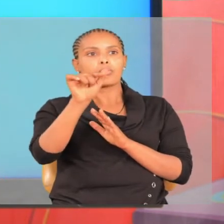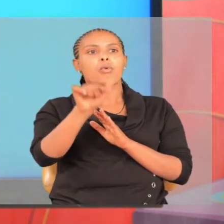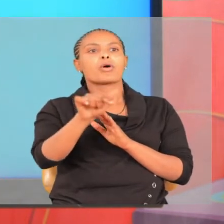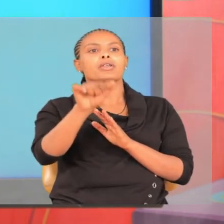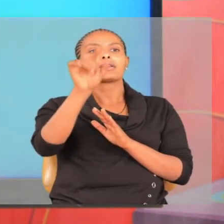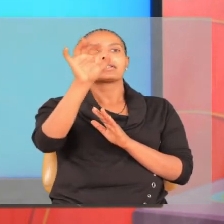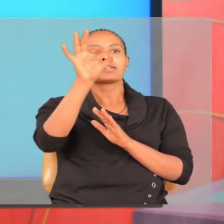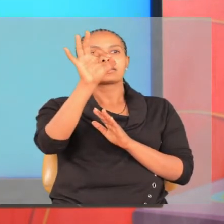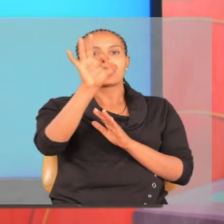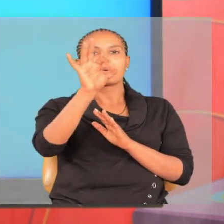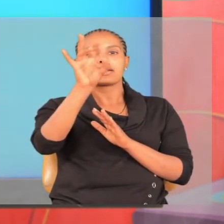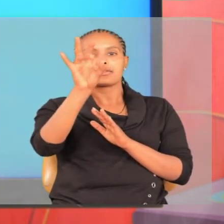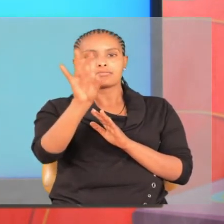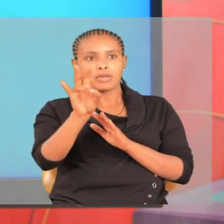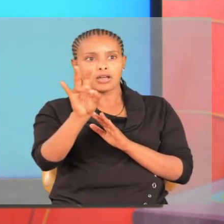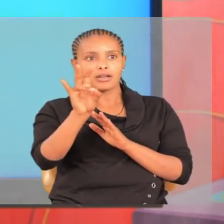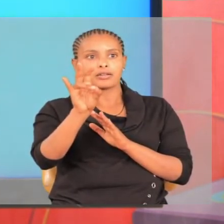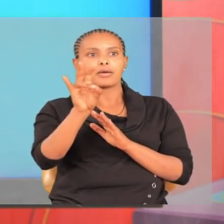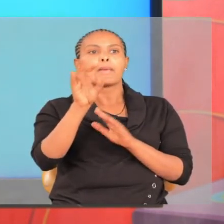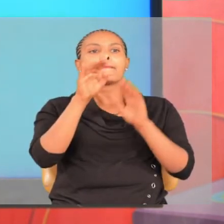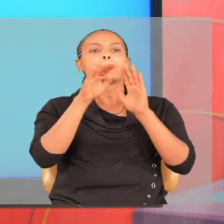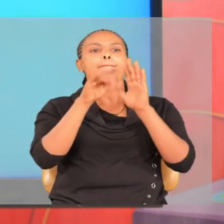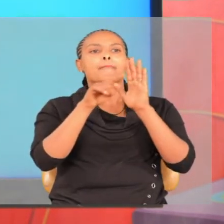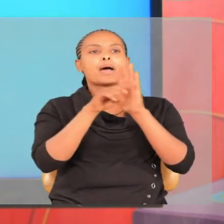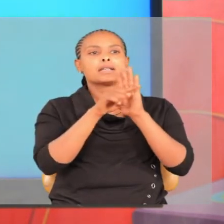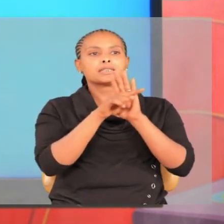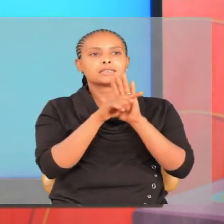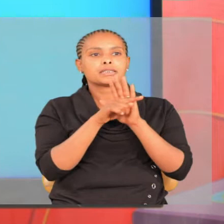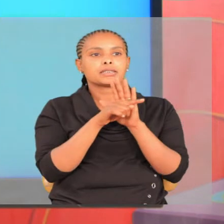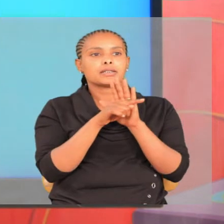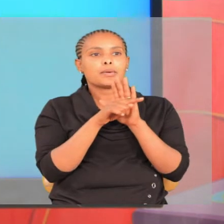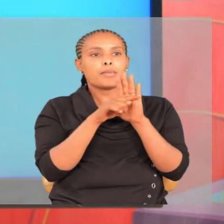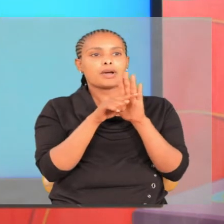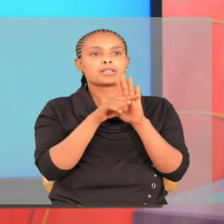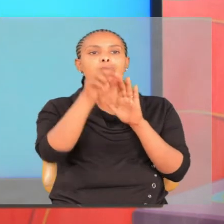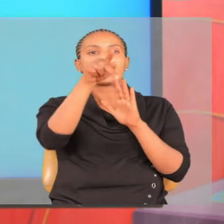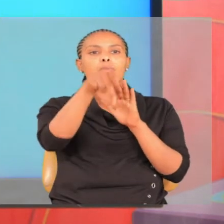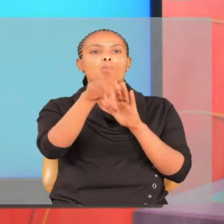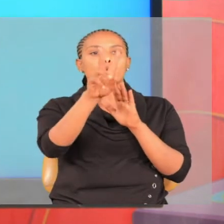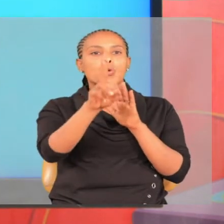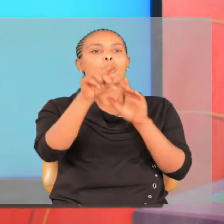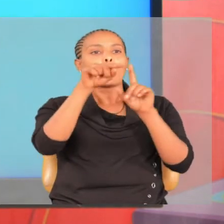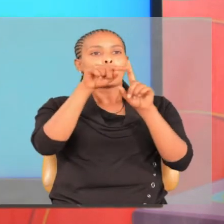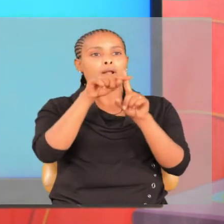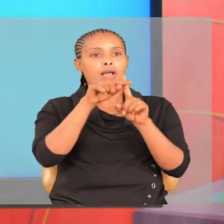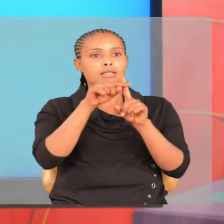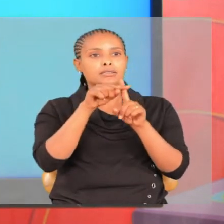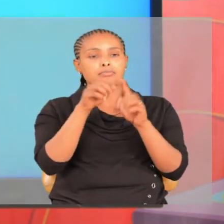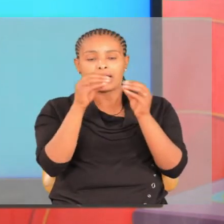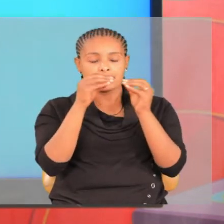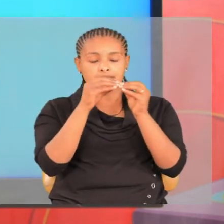34.97. P1 is 100 minus P2. 100 minus P2 plus